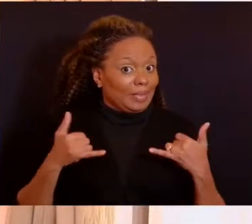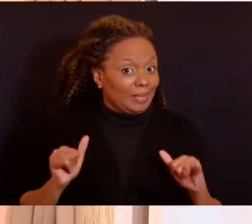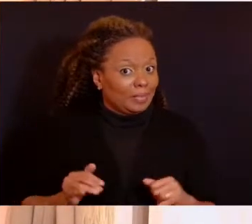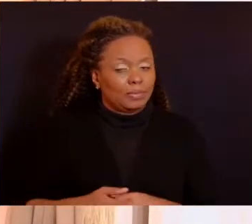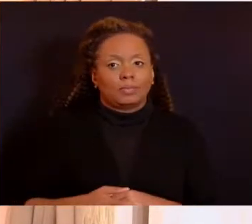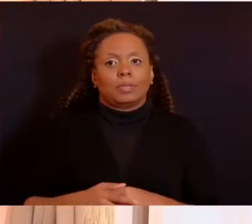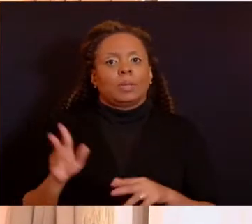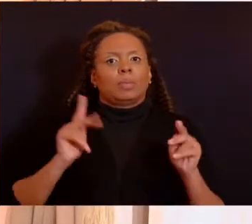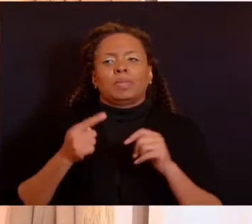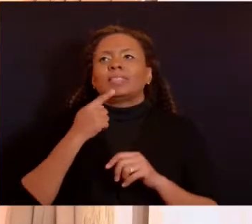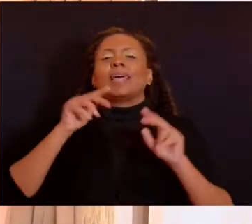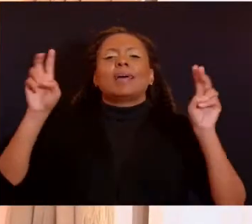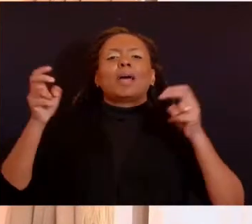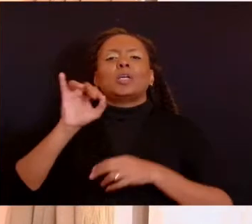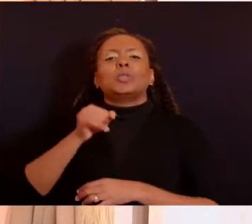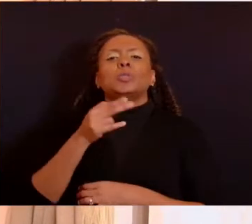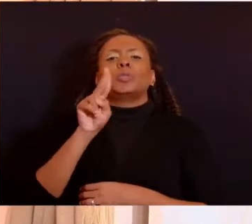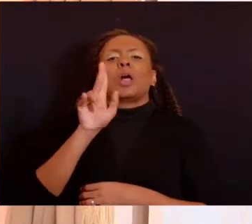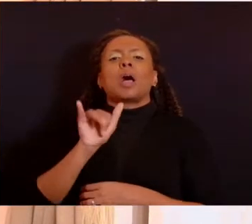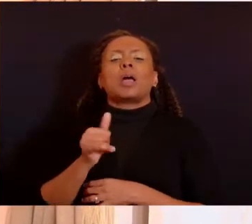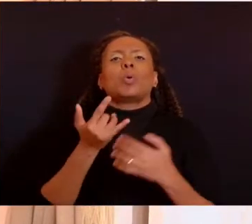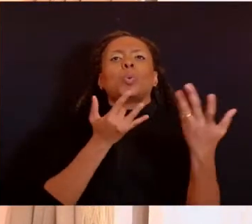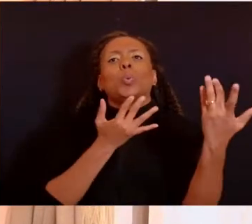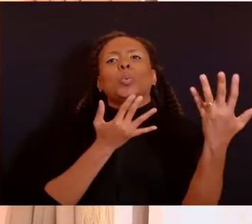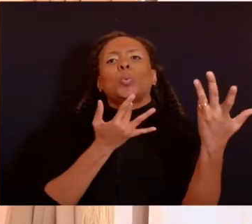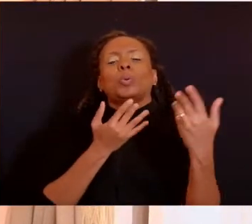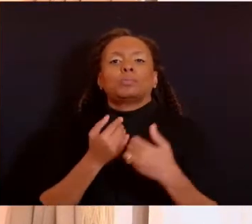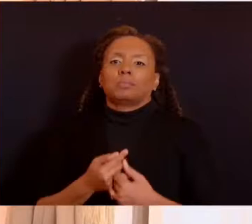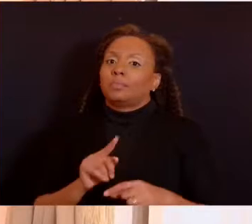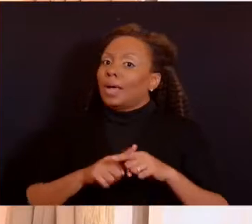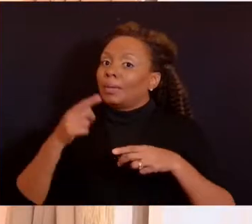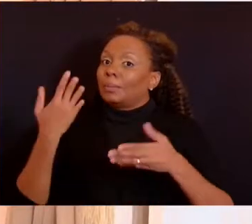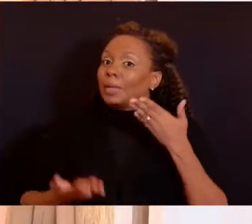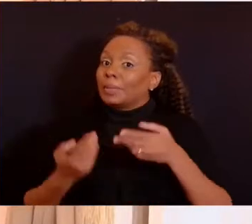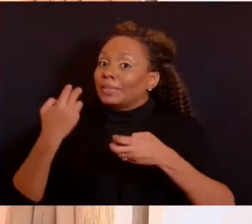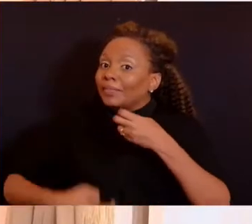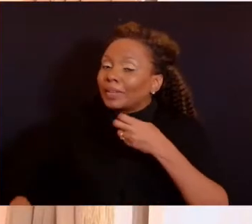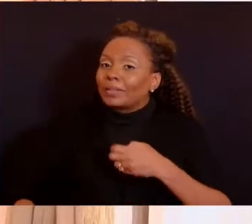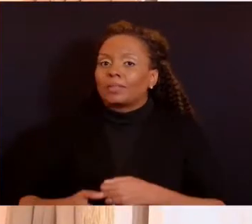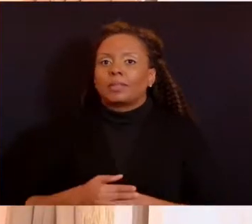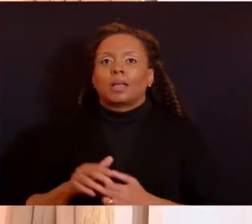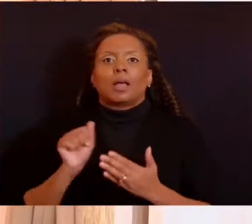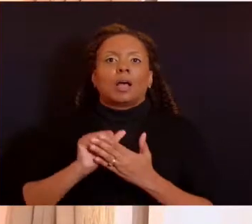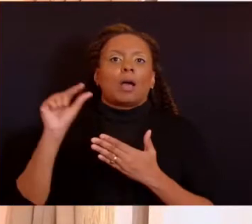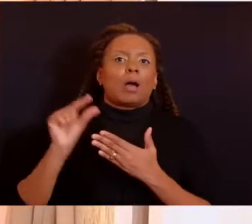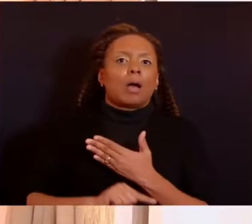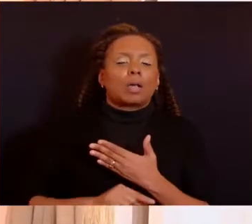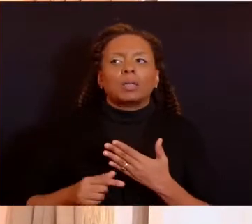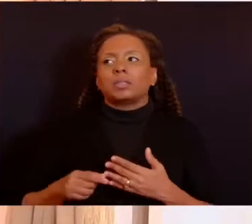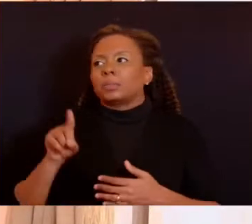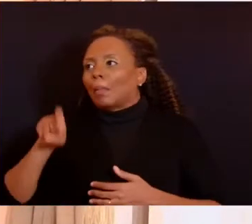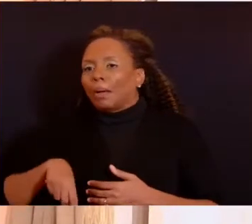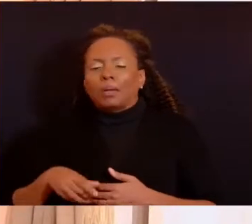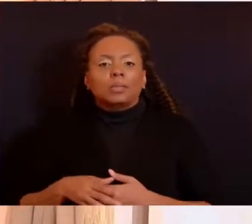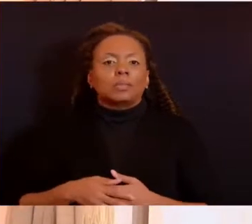by anymore, because what we're hearing, July may be difficult. August, a month,